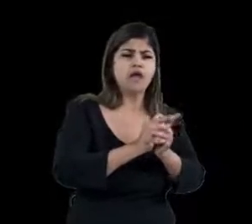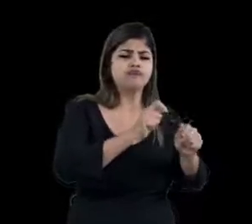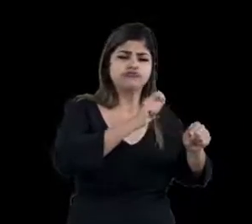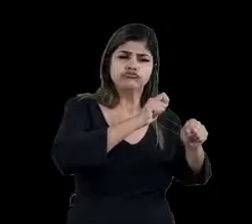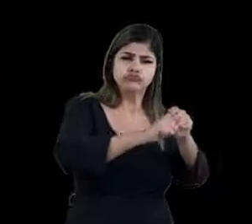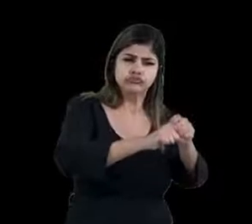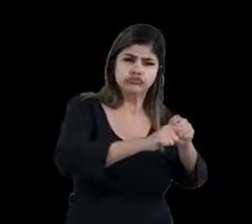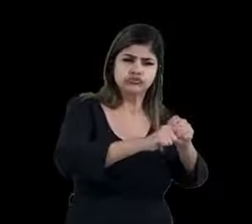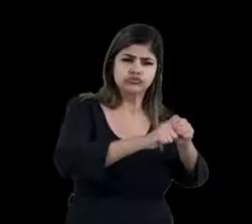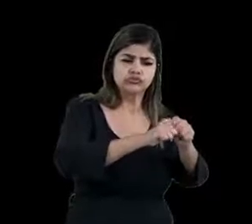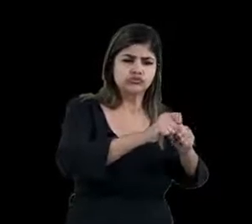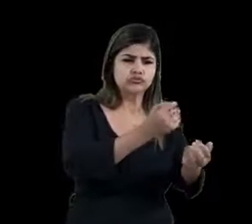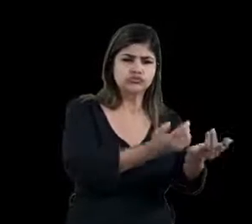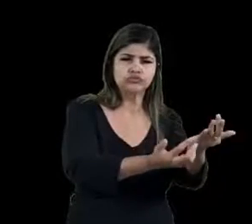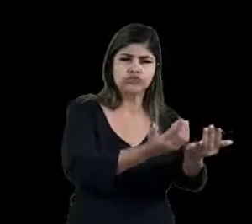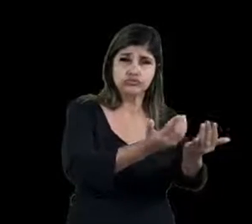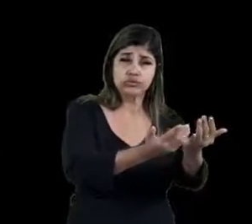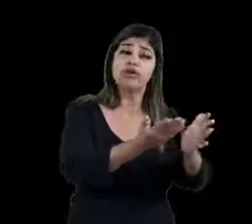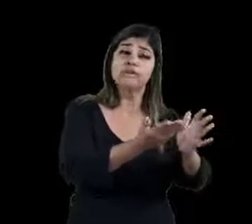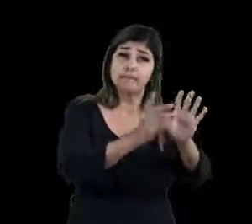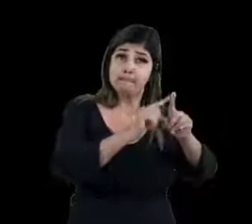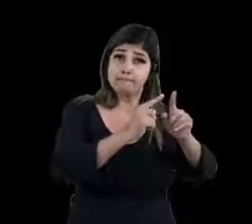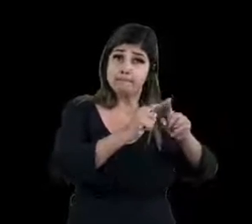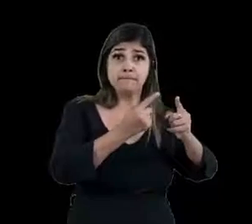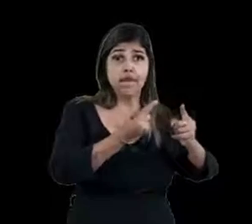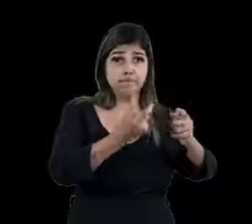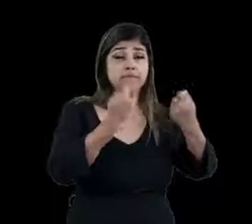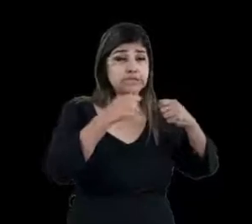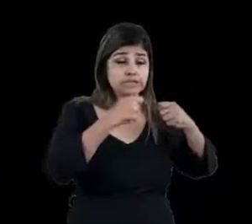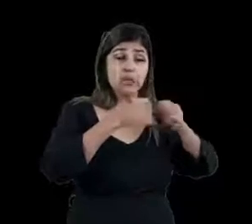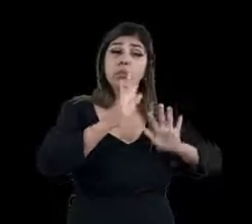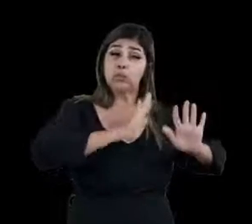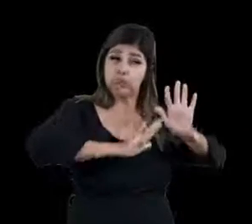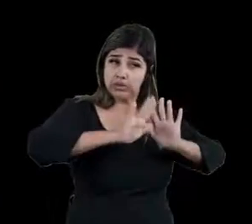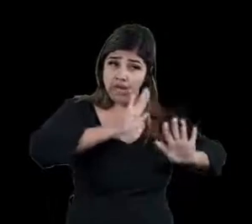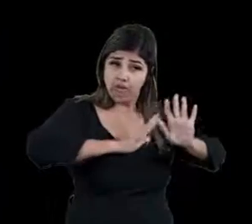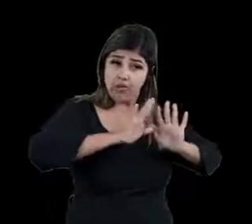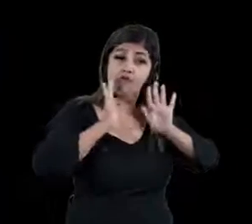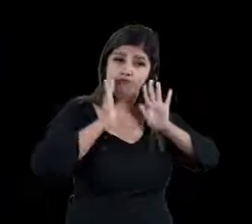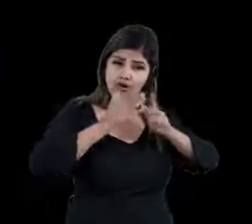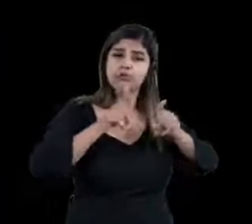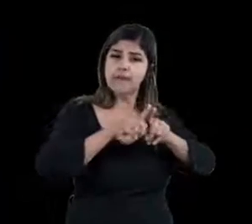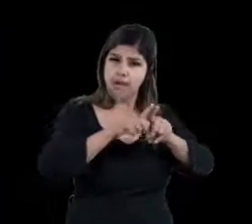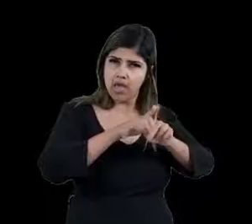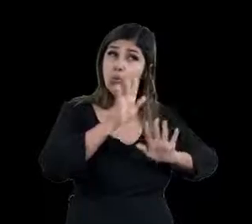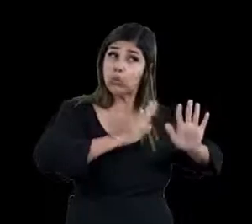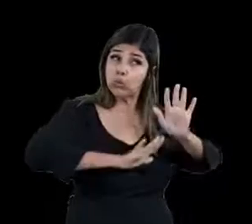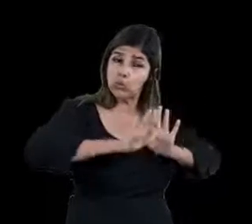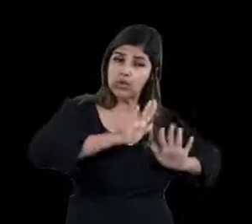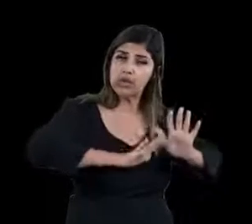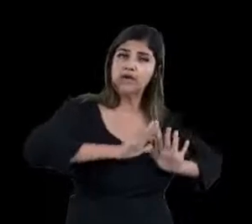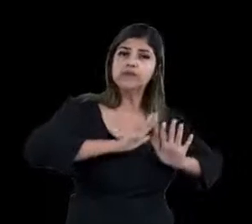add pieces of paper into it, grab matches, strike them, and set fire. You need to be careful with the